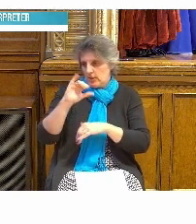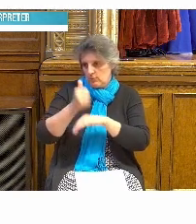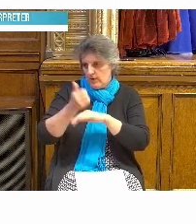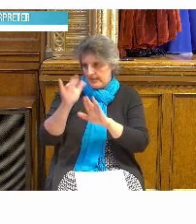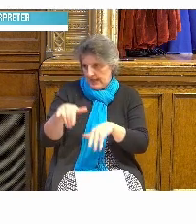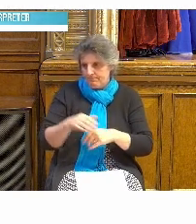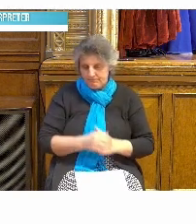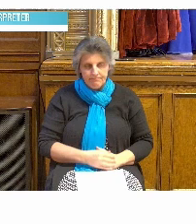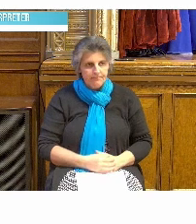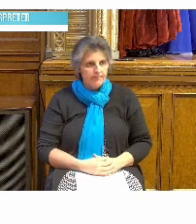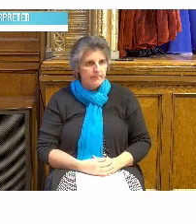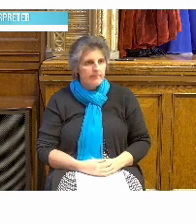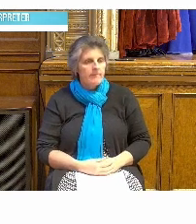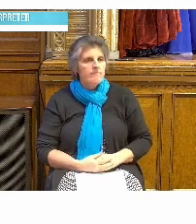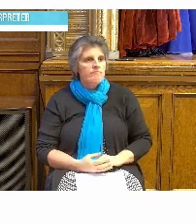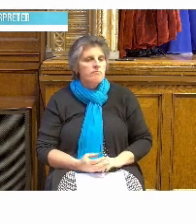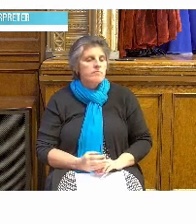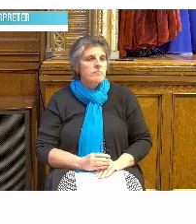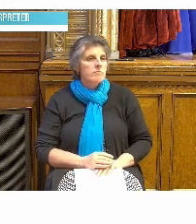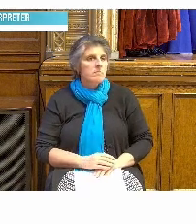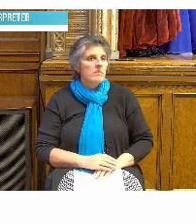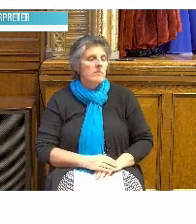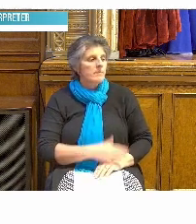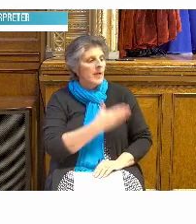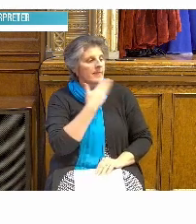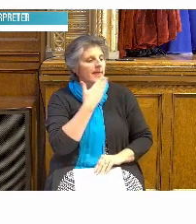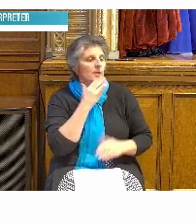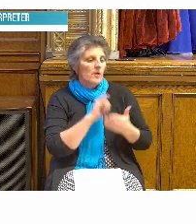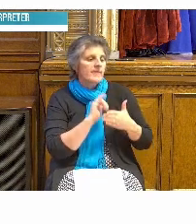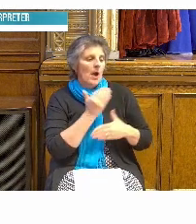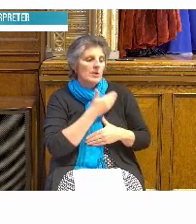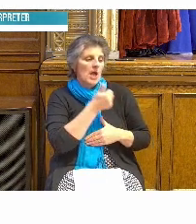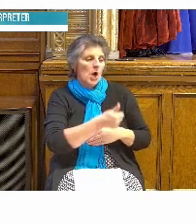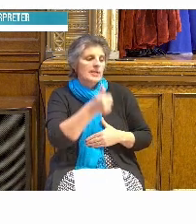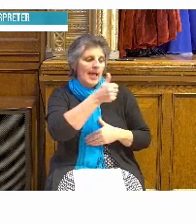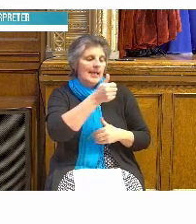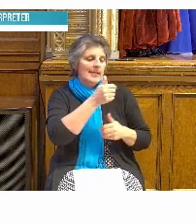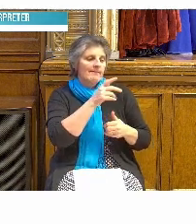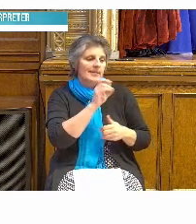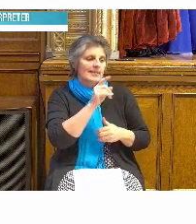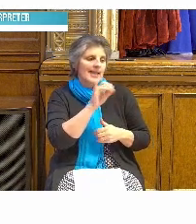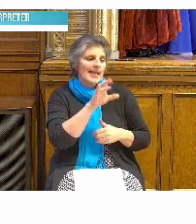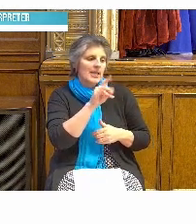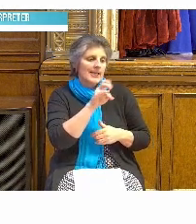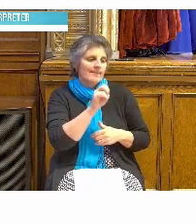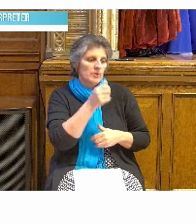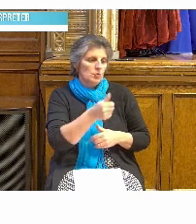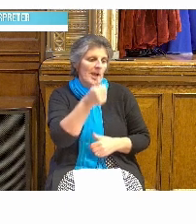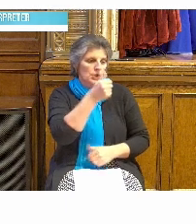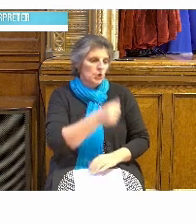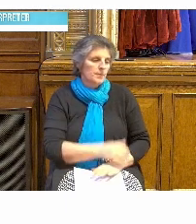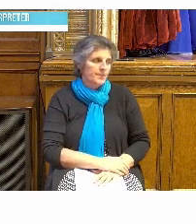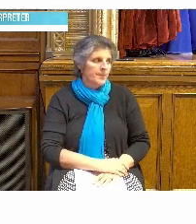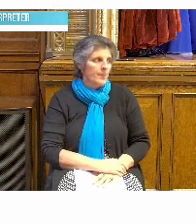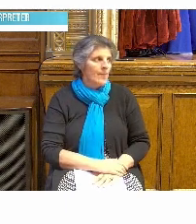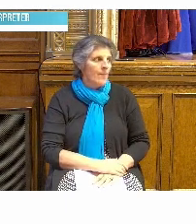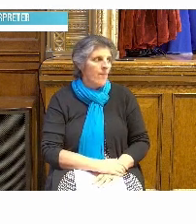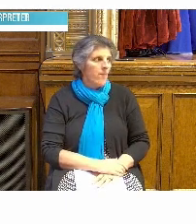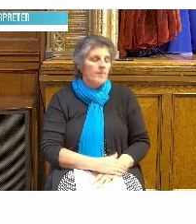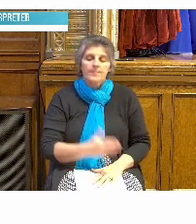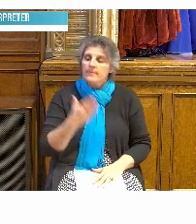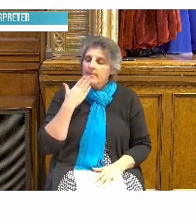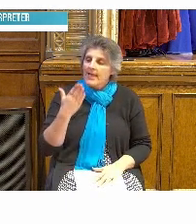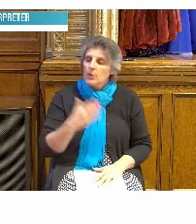up. Yeah, that's good. Thank you. That was our executive director. Thank